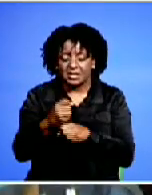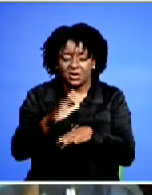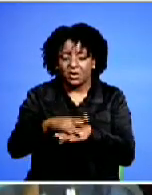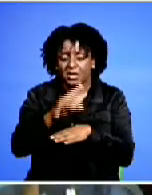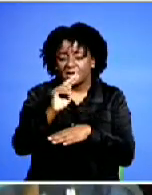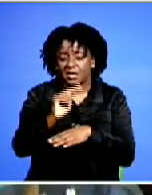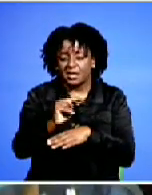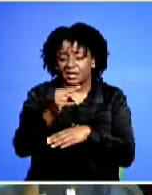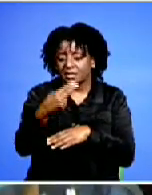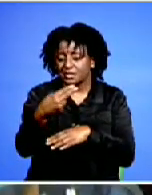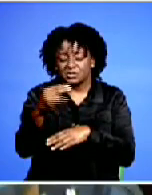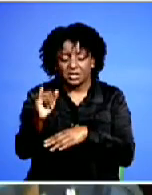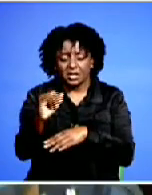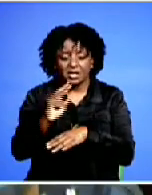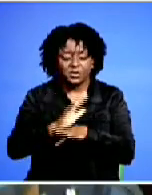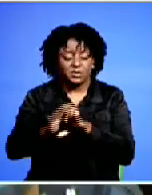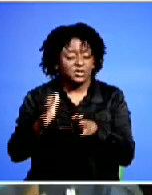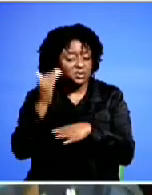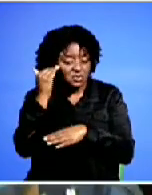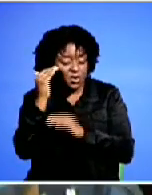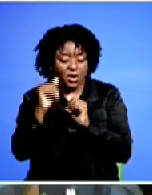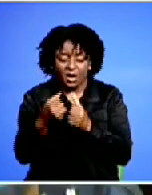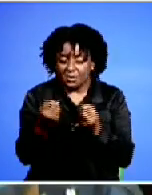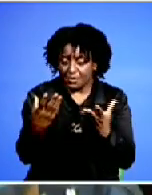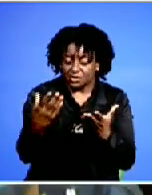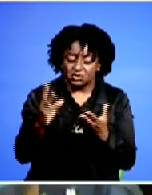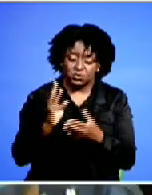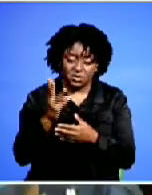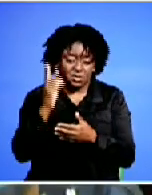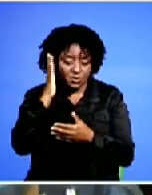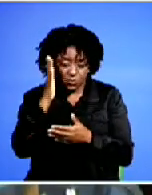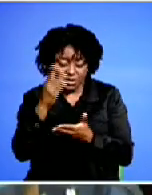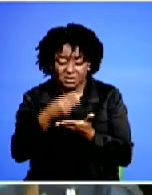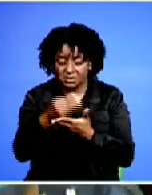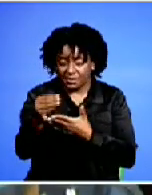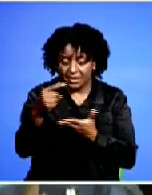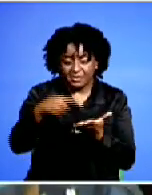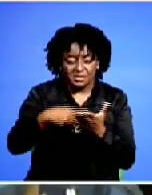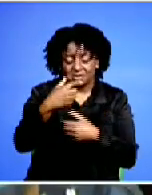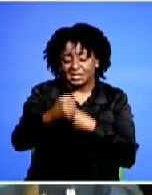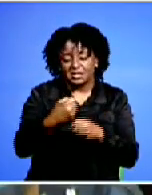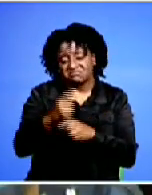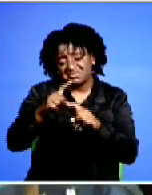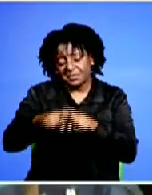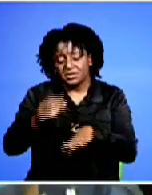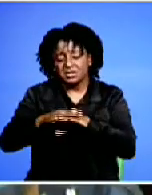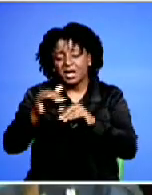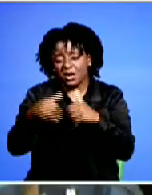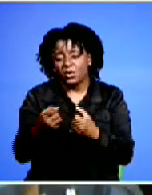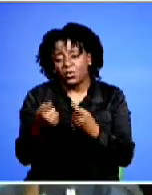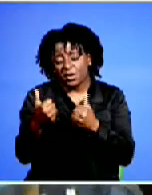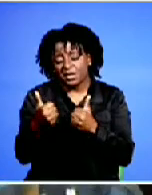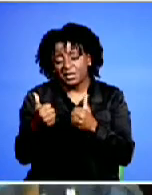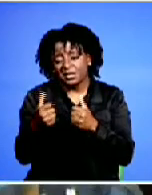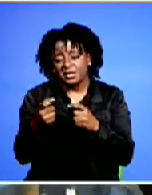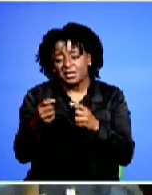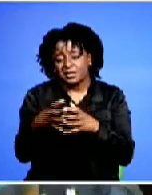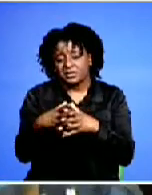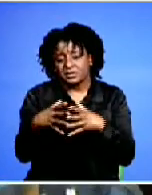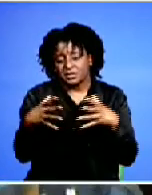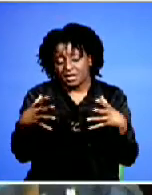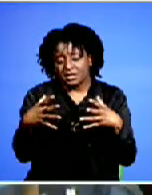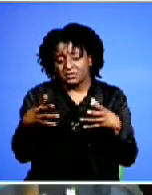we don't know how much we're going to spend this year. It really depends on how quickly the catastrophic care plan is rolled